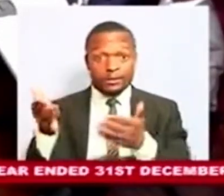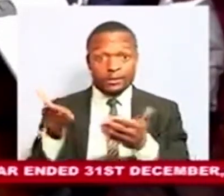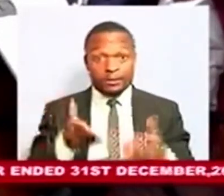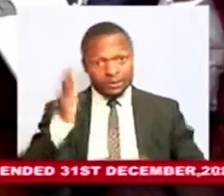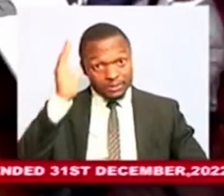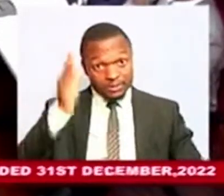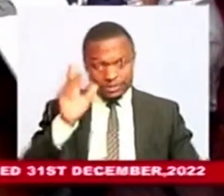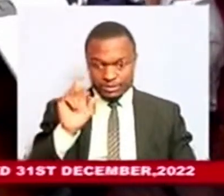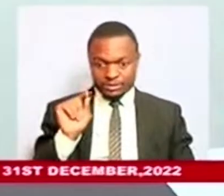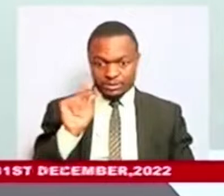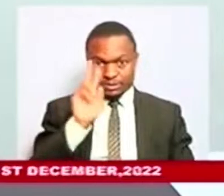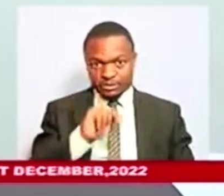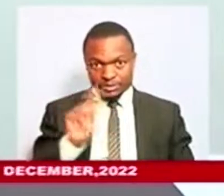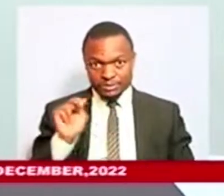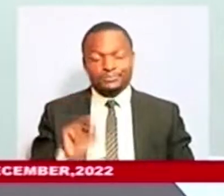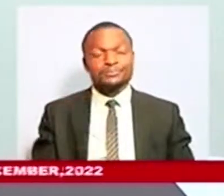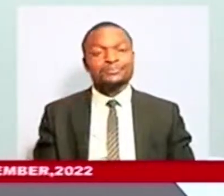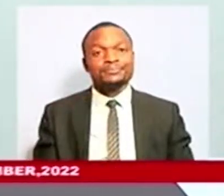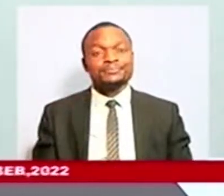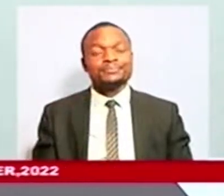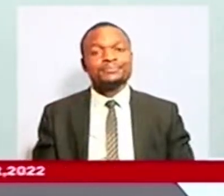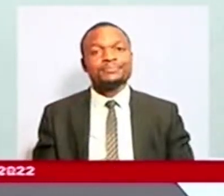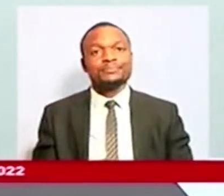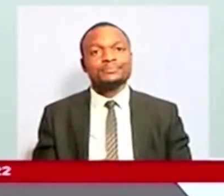from 2022.